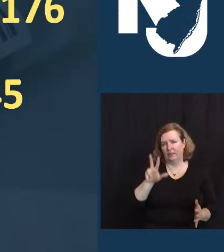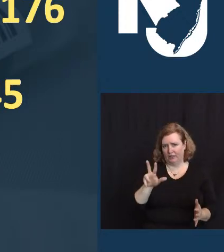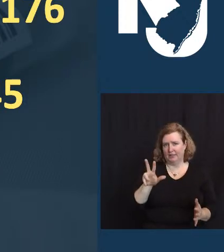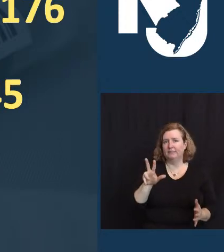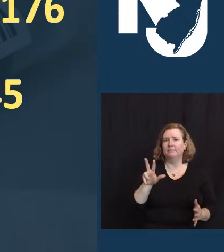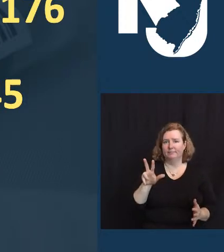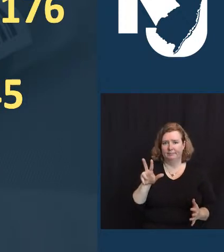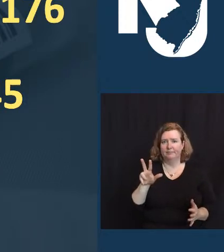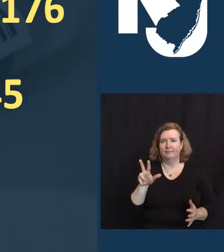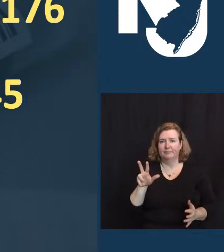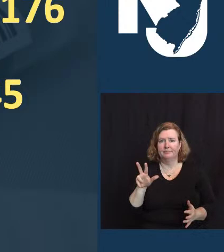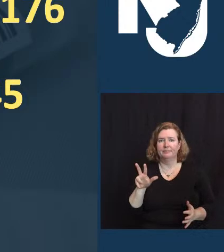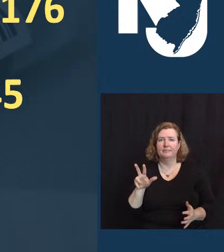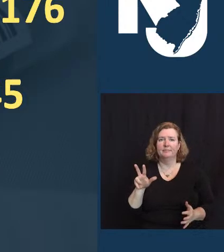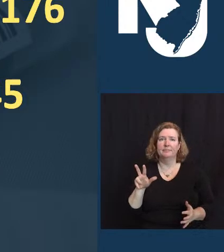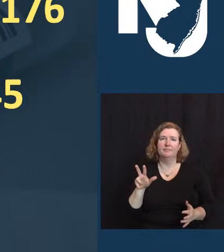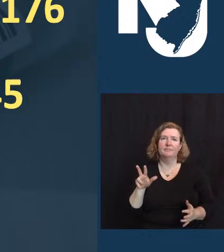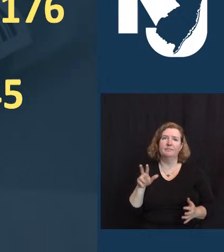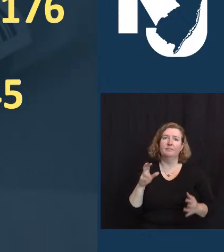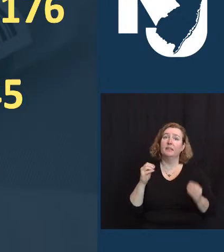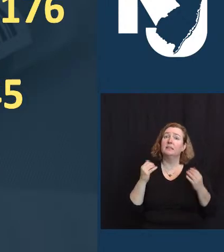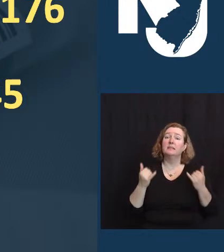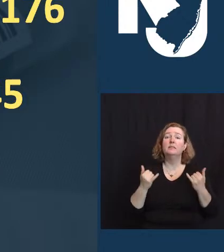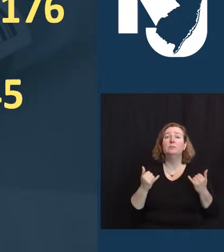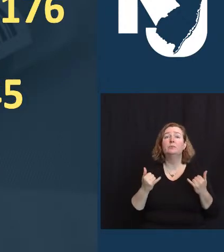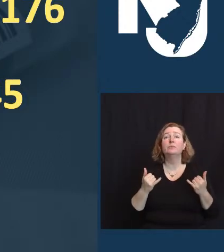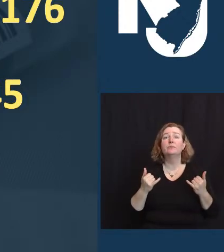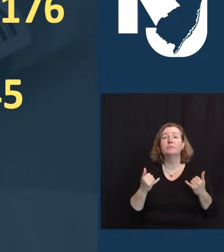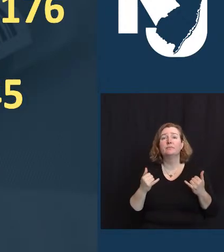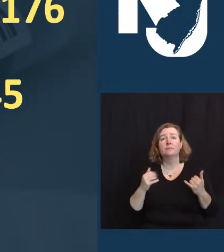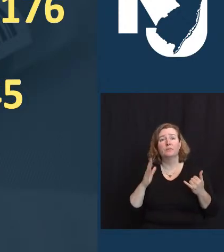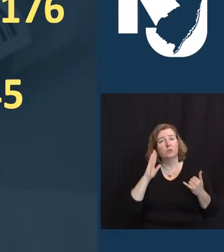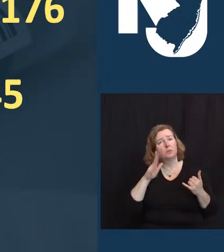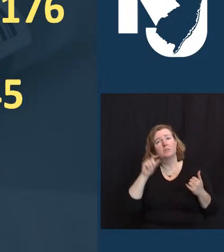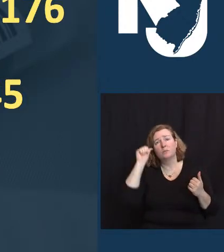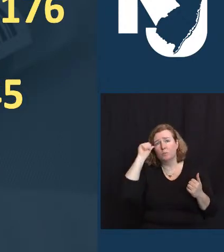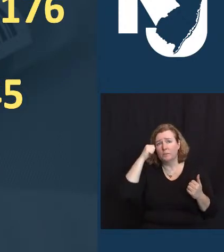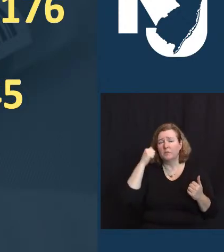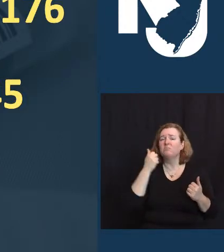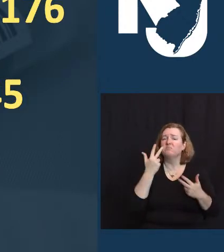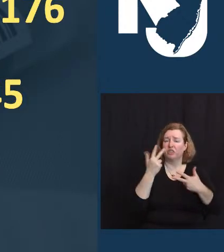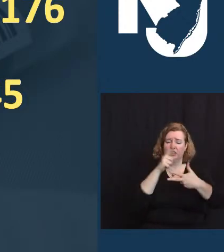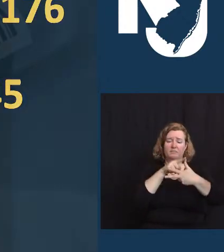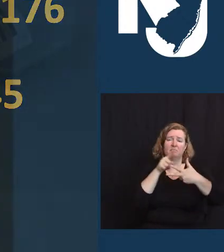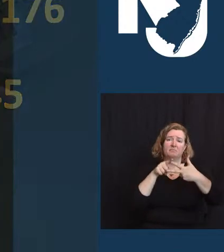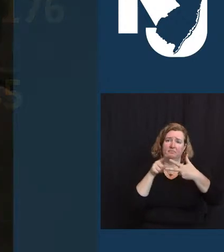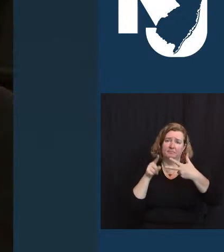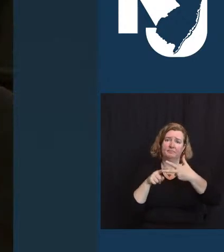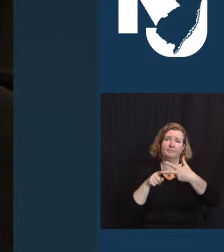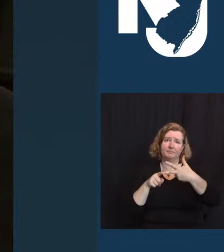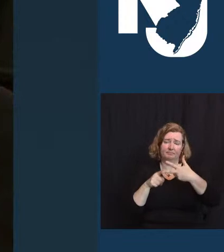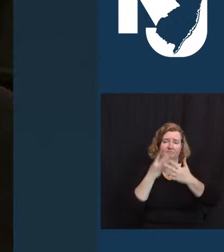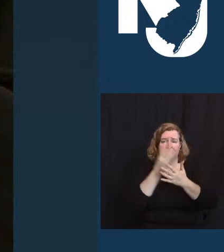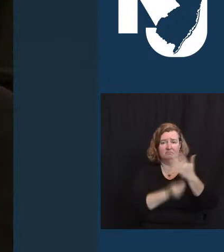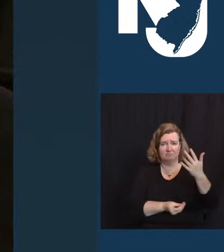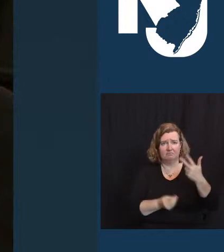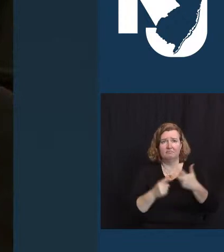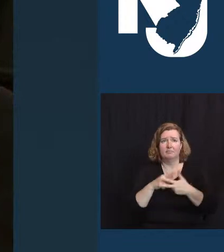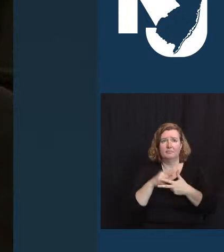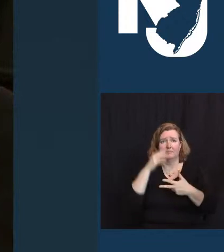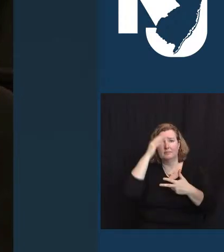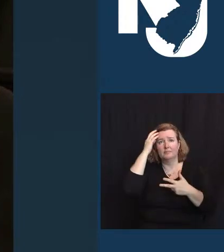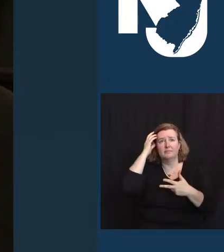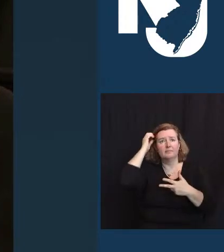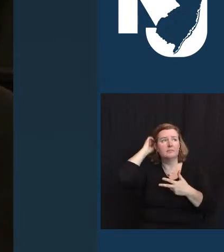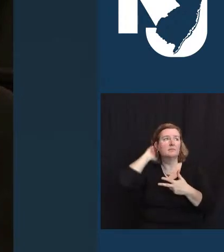2,573. And as we do every day, let's take a couple of minutes to remember 3 more of those we've recently lost. Today, we start